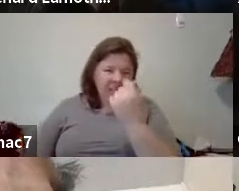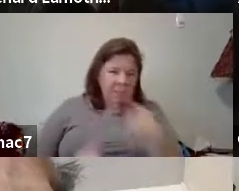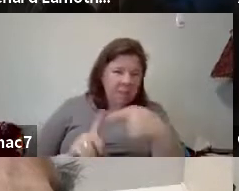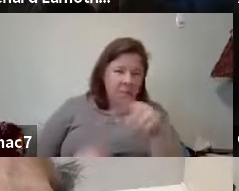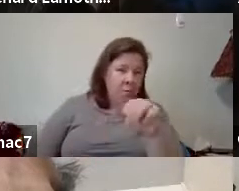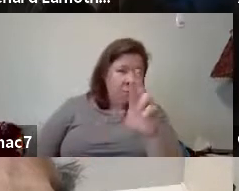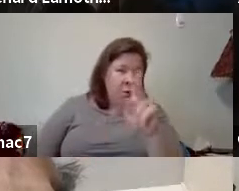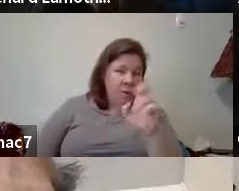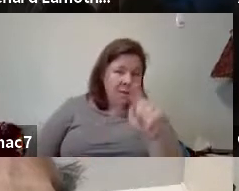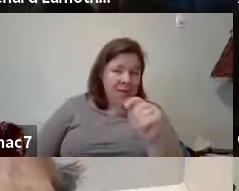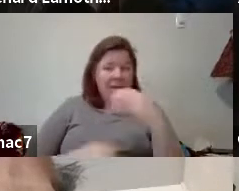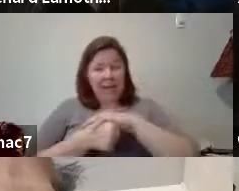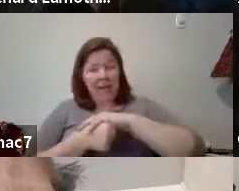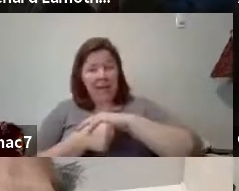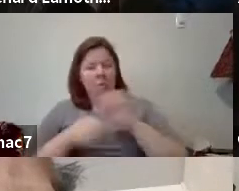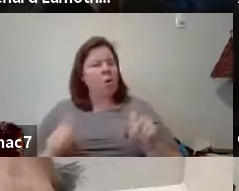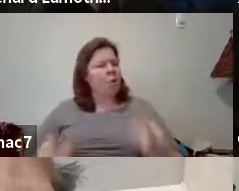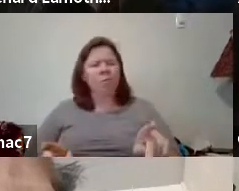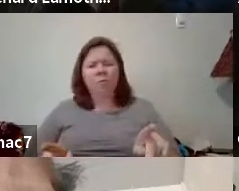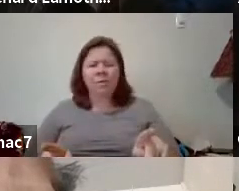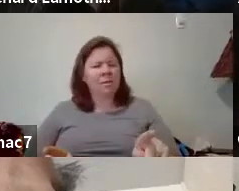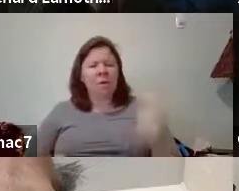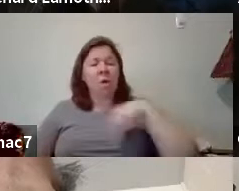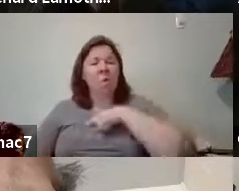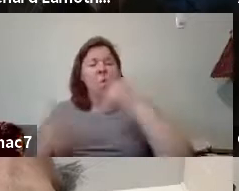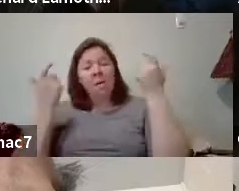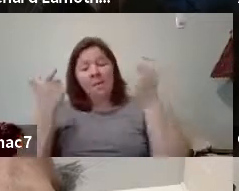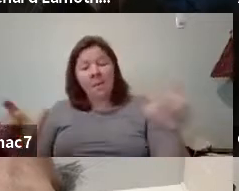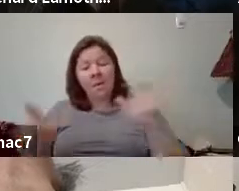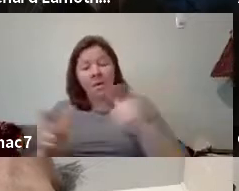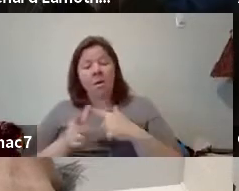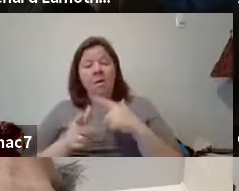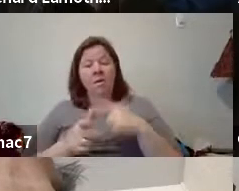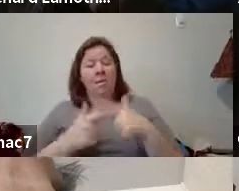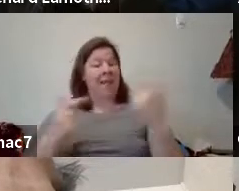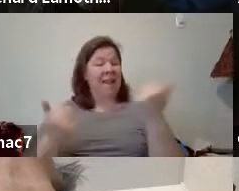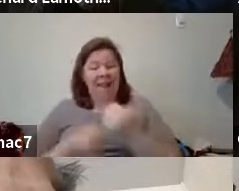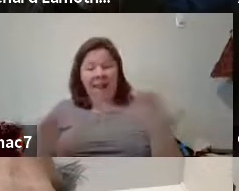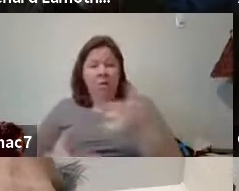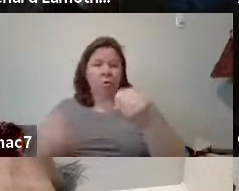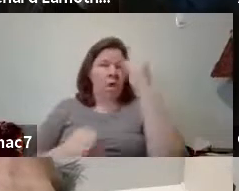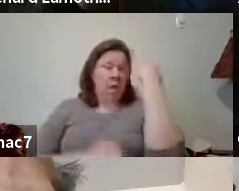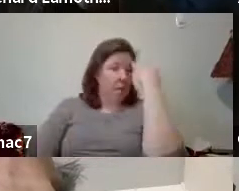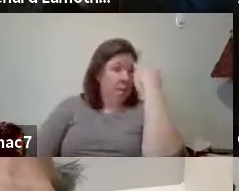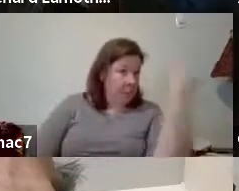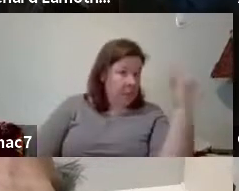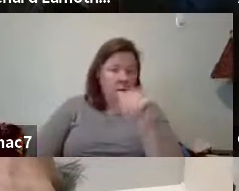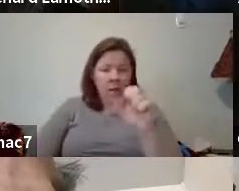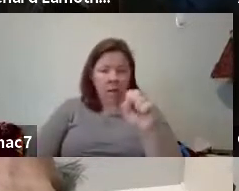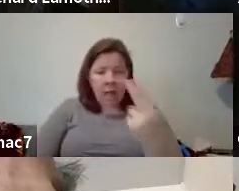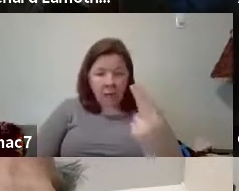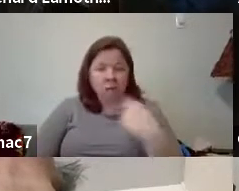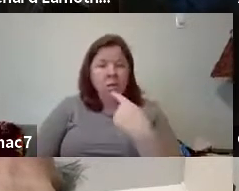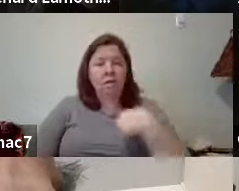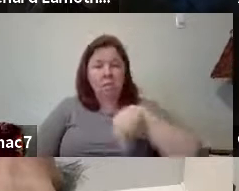market cap. You know, the opportunity is we are bigger than anything you can imagine. Ash keeps telling us we